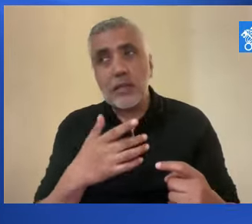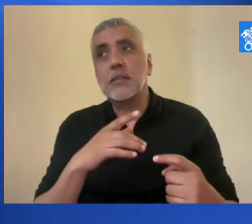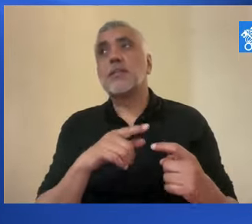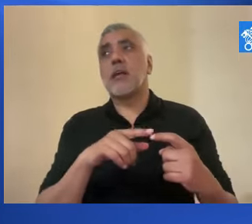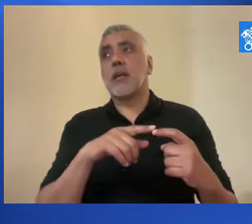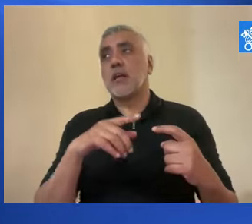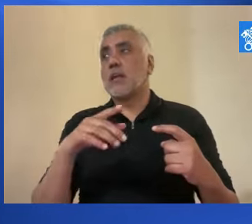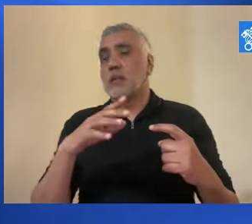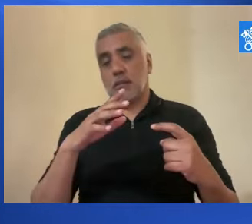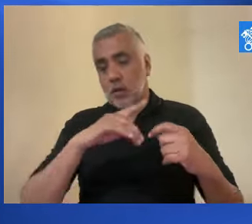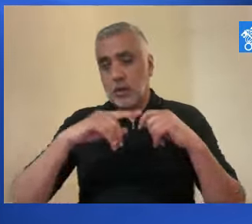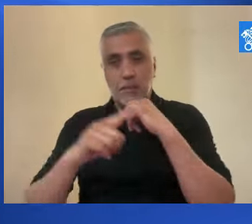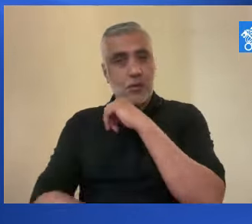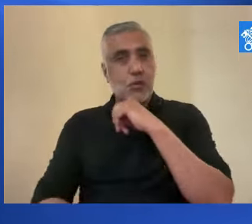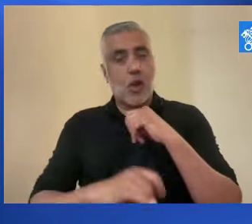incomprehensible.